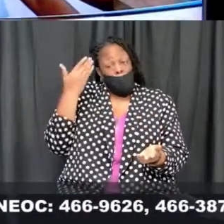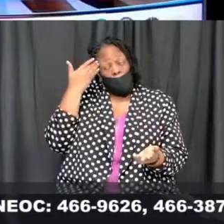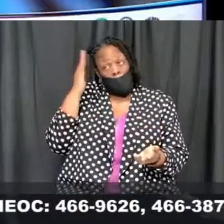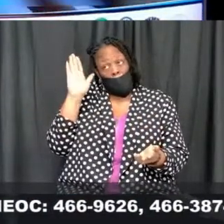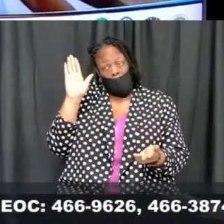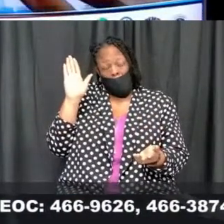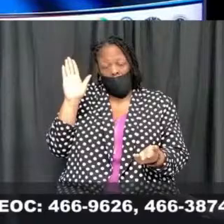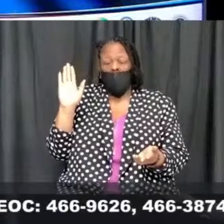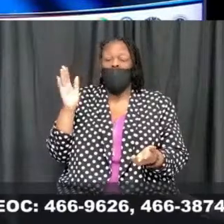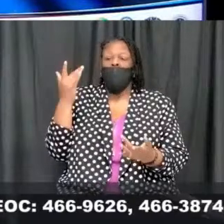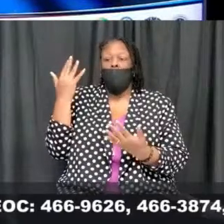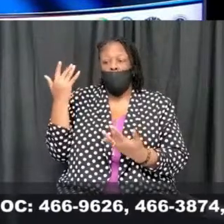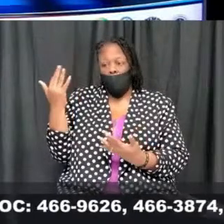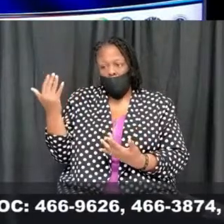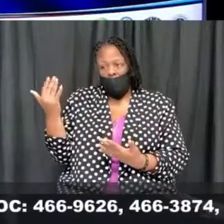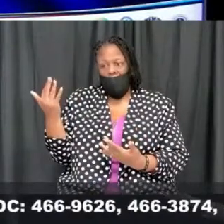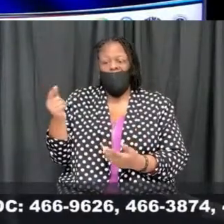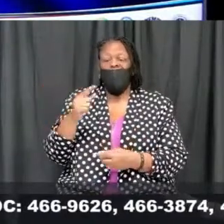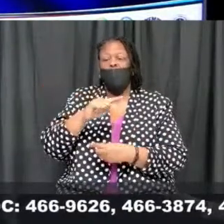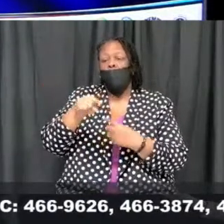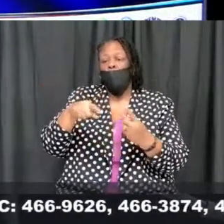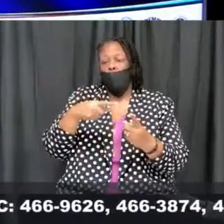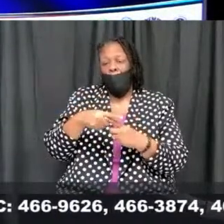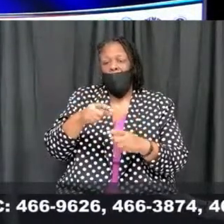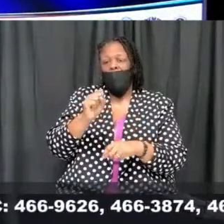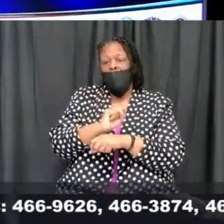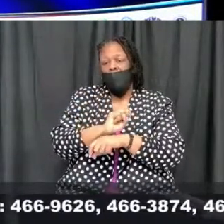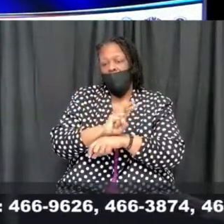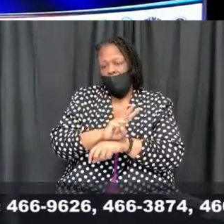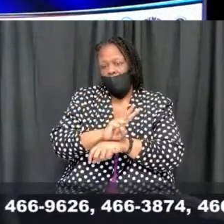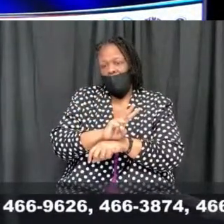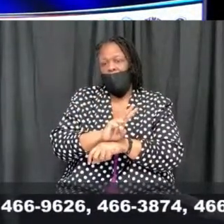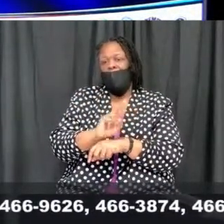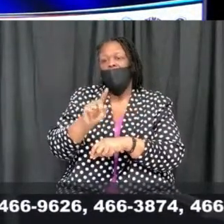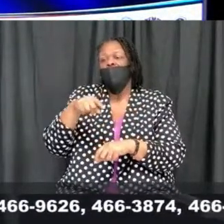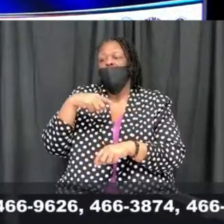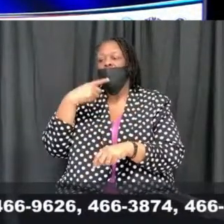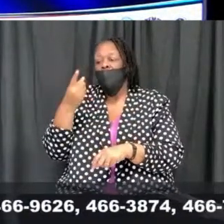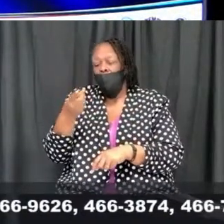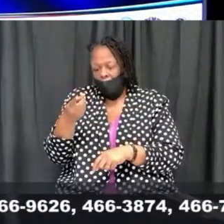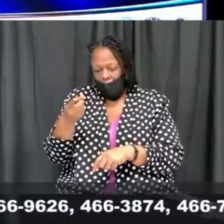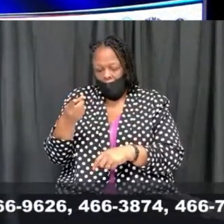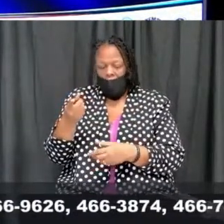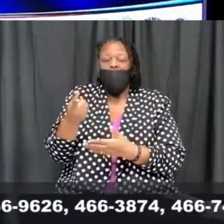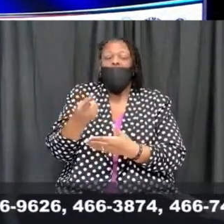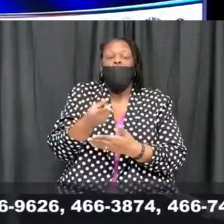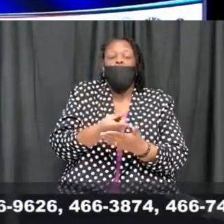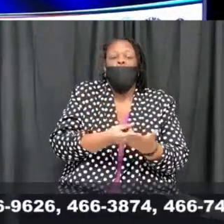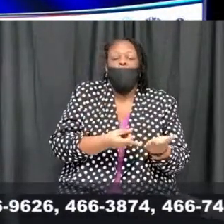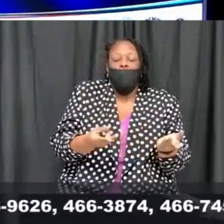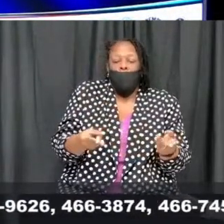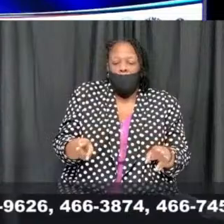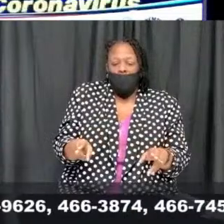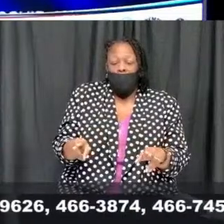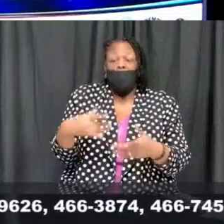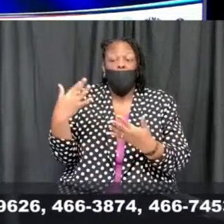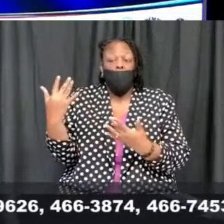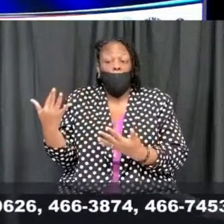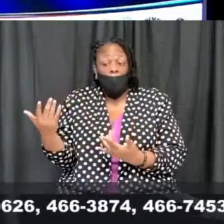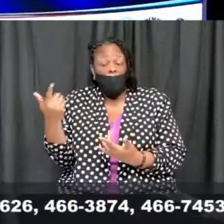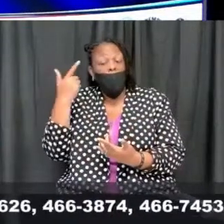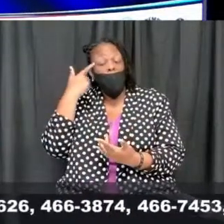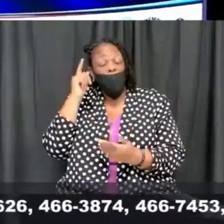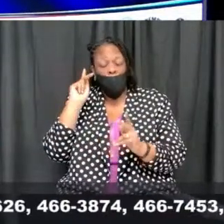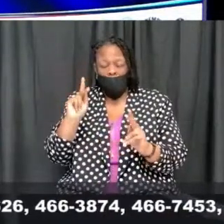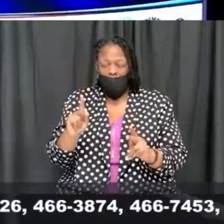activity when the NEMO would advise CDMO, who would then advise the country. Also, we will have